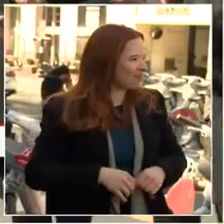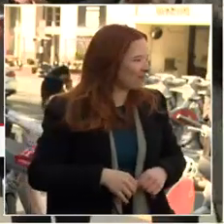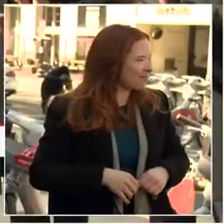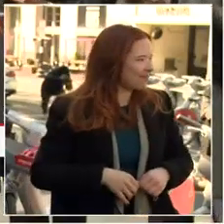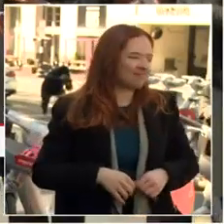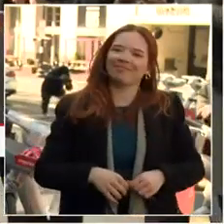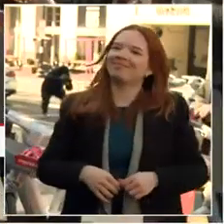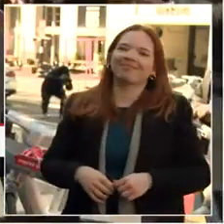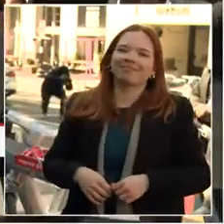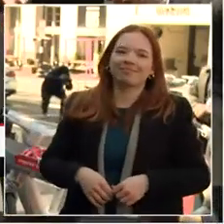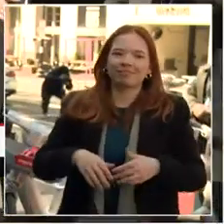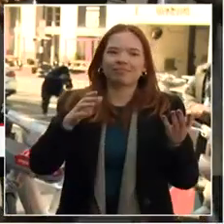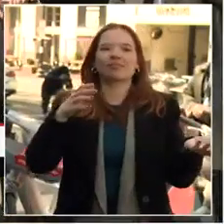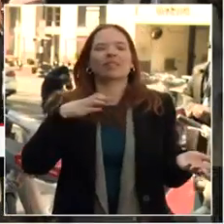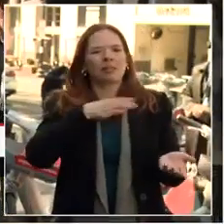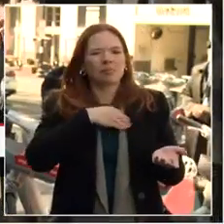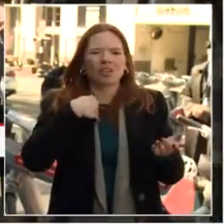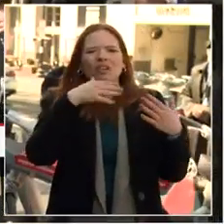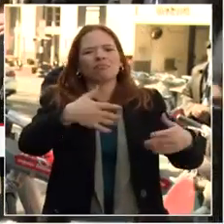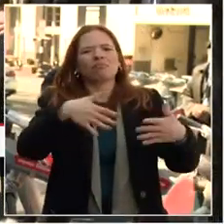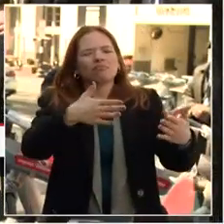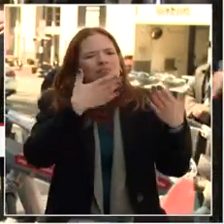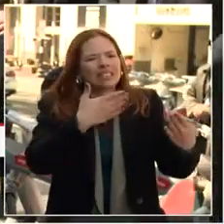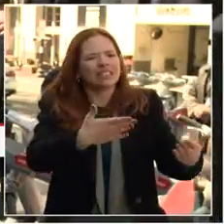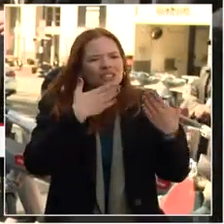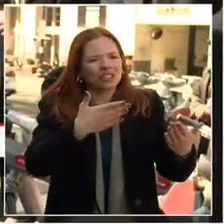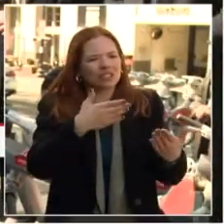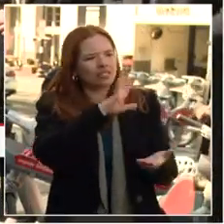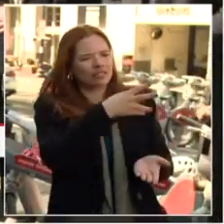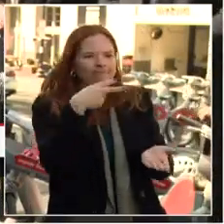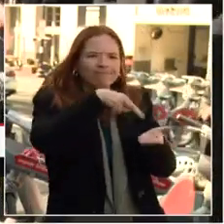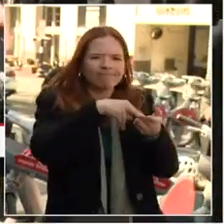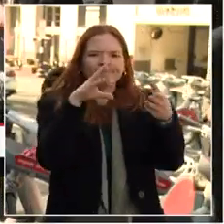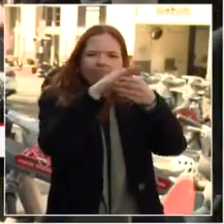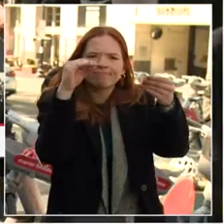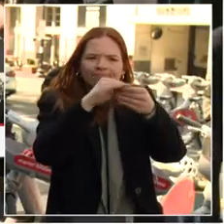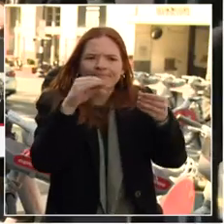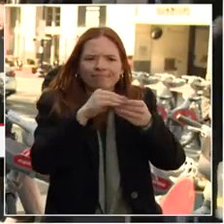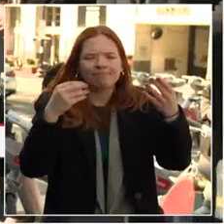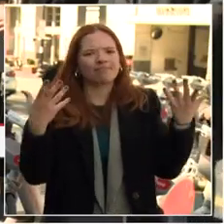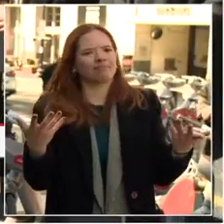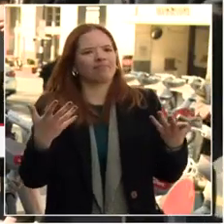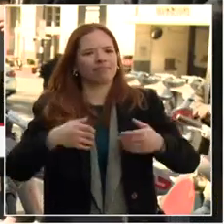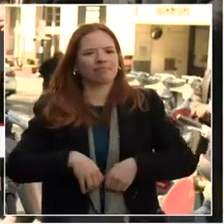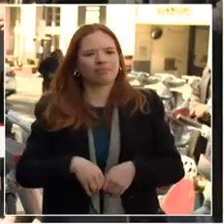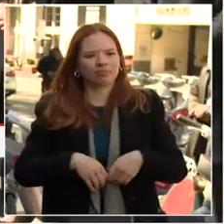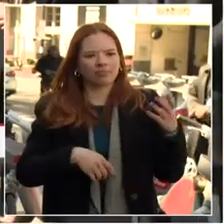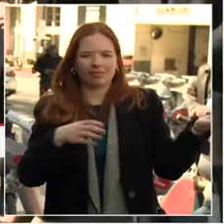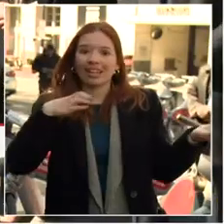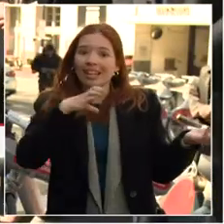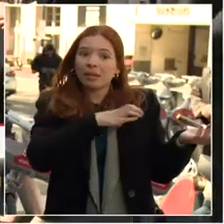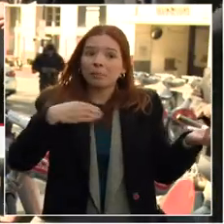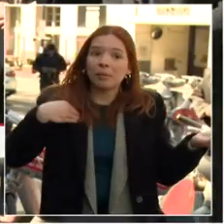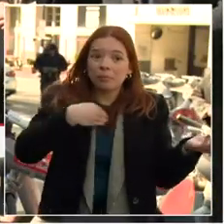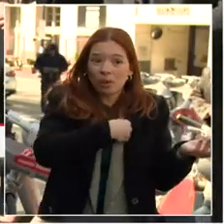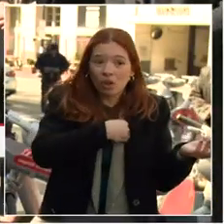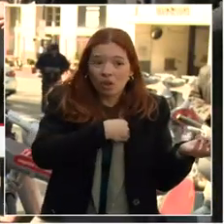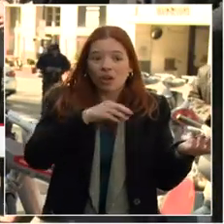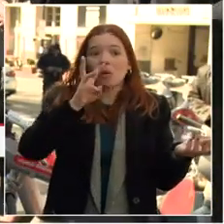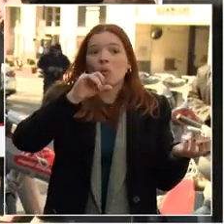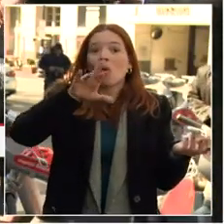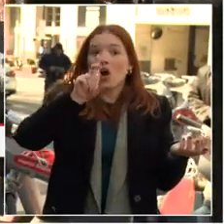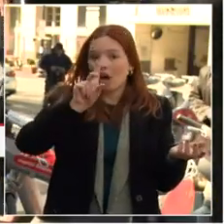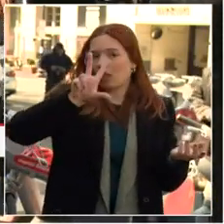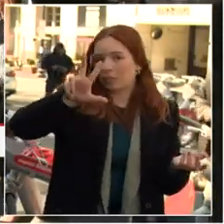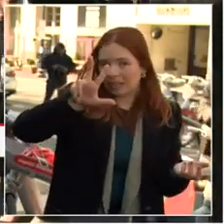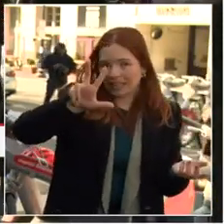Councilmember, I really wanted to get back up because I didn't see the Ward 3 Councilmember, Councilmember Fruman, who has joined us as well.